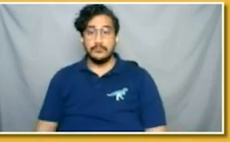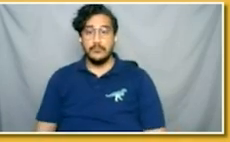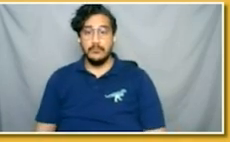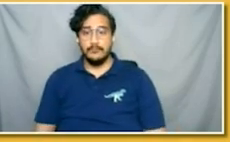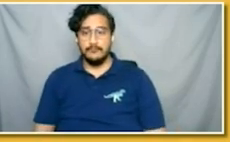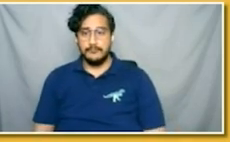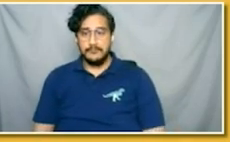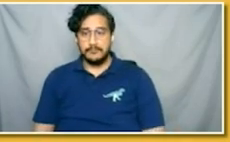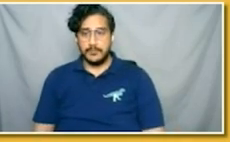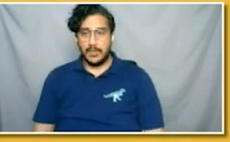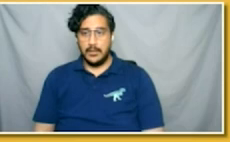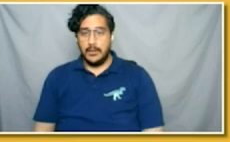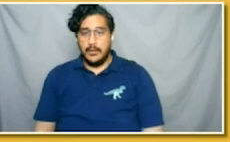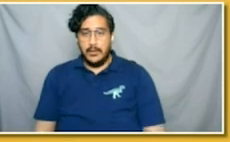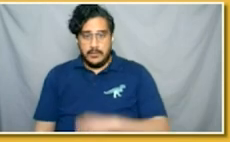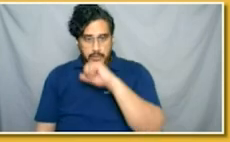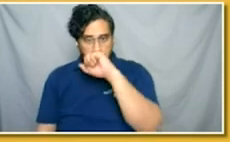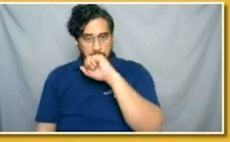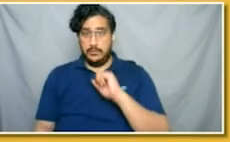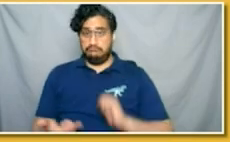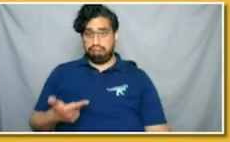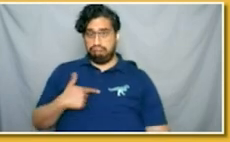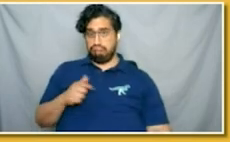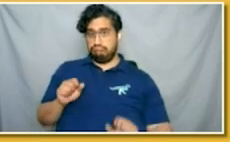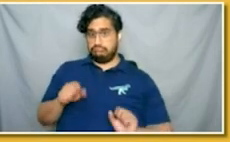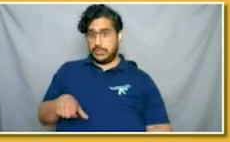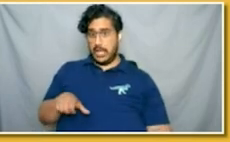Well, I'll just start out.